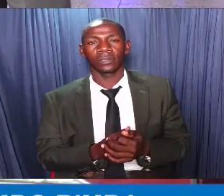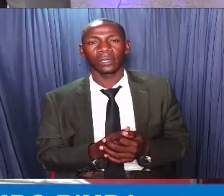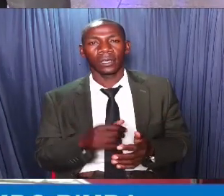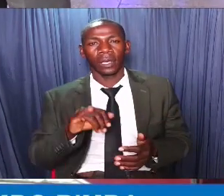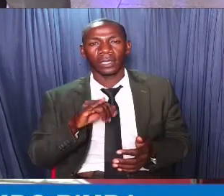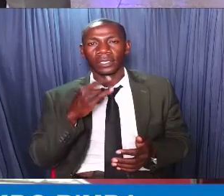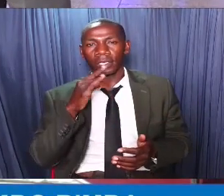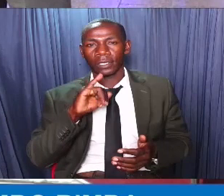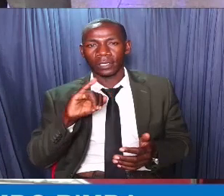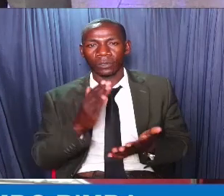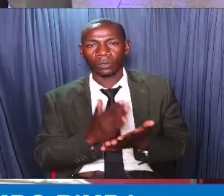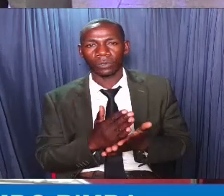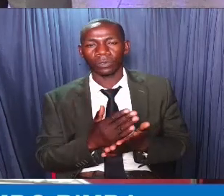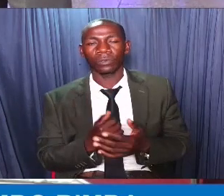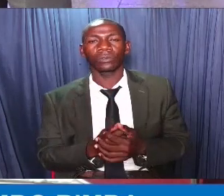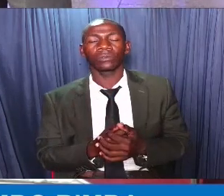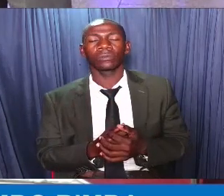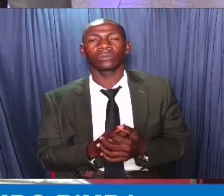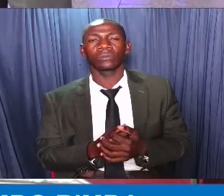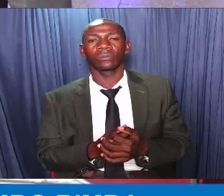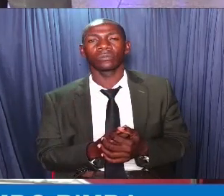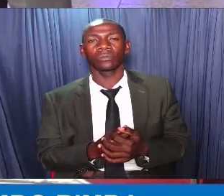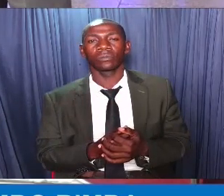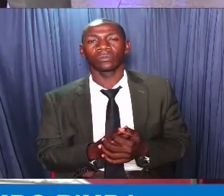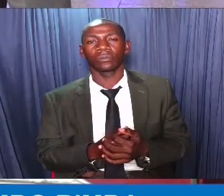Nikasema ni kweli. I said it's very true.